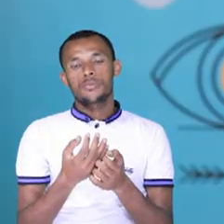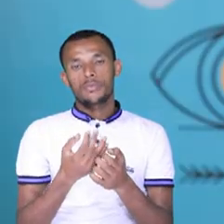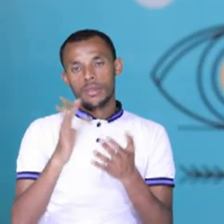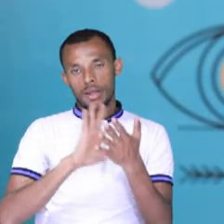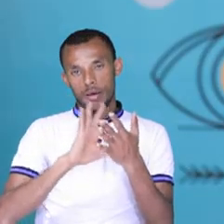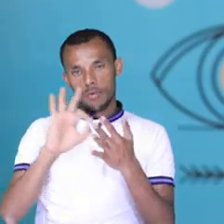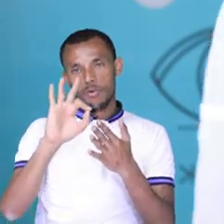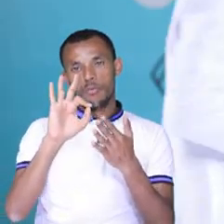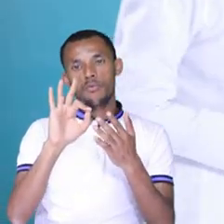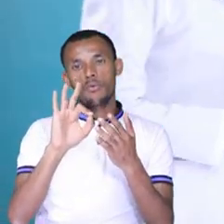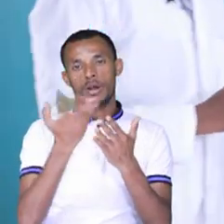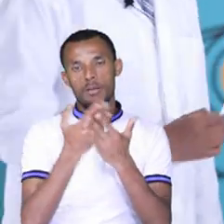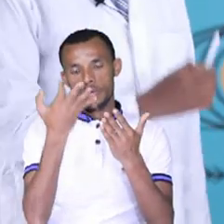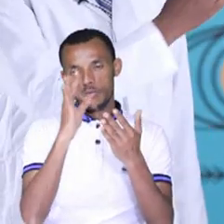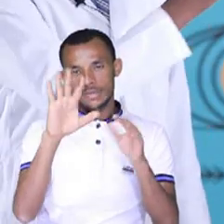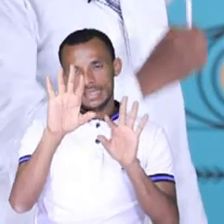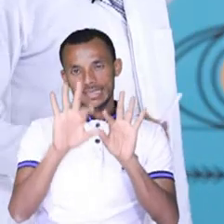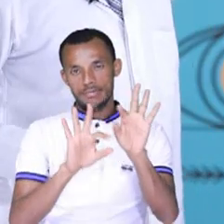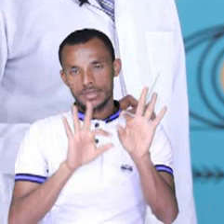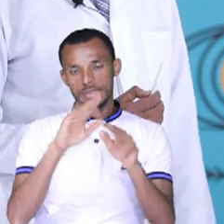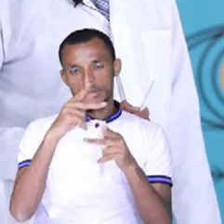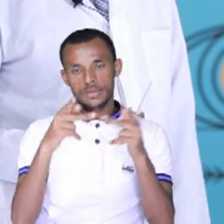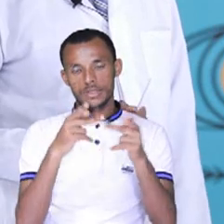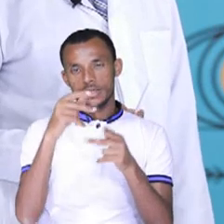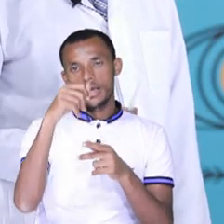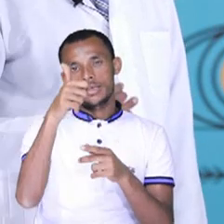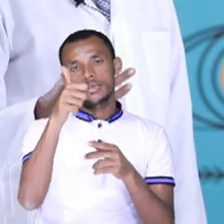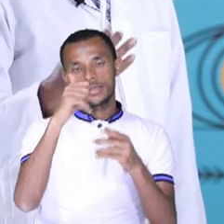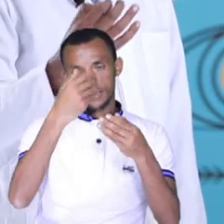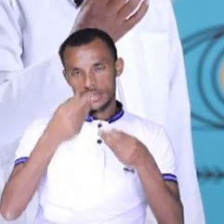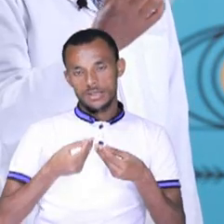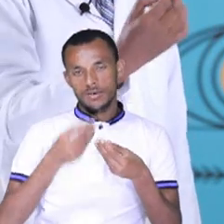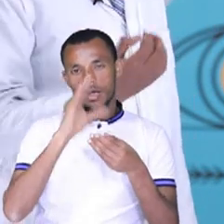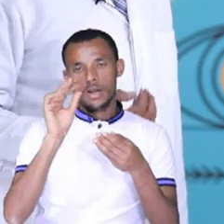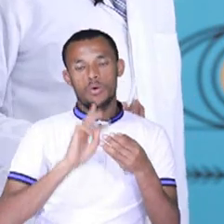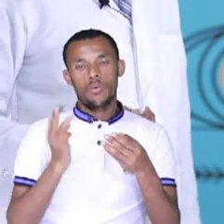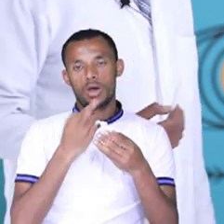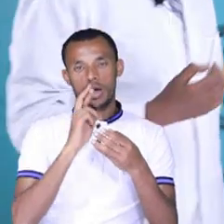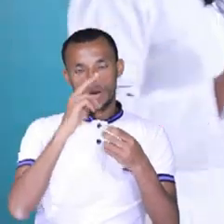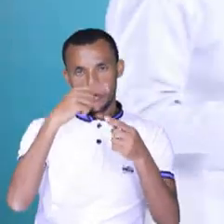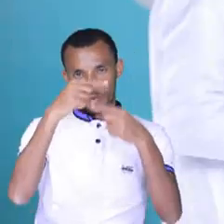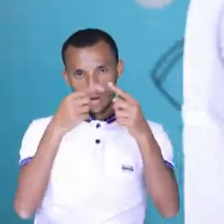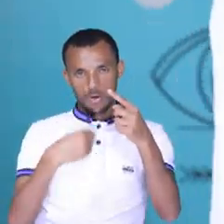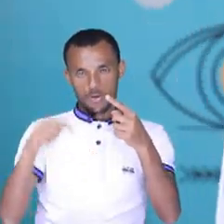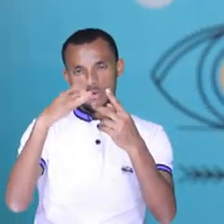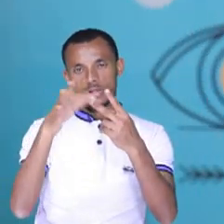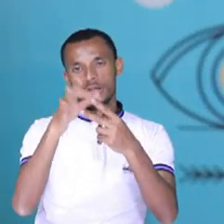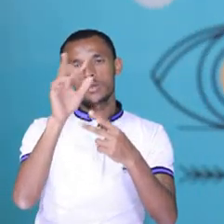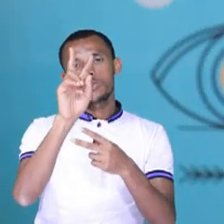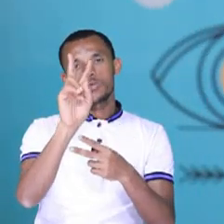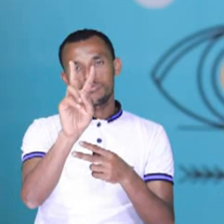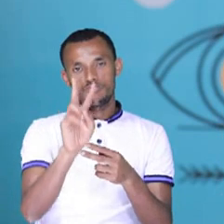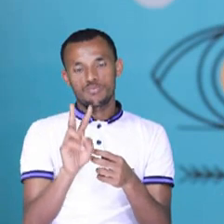Number of elements of the sample space. Since 10 bulbs are given and he is going to select only 2,